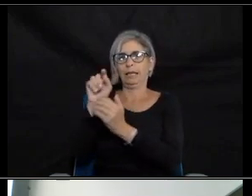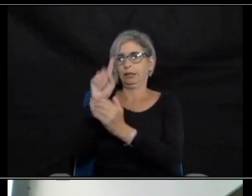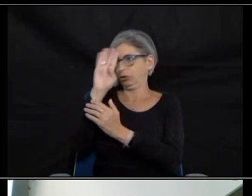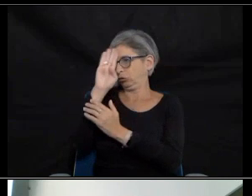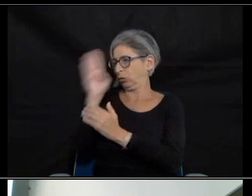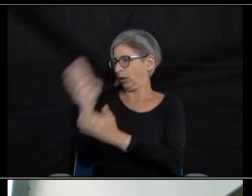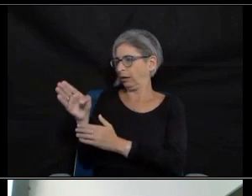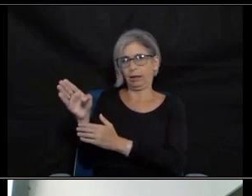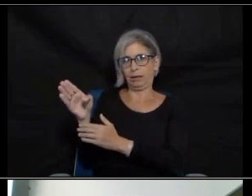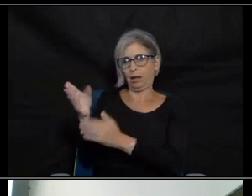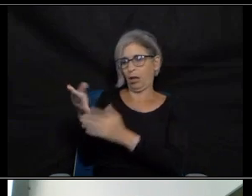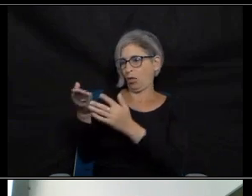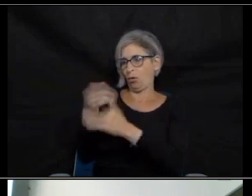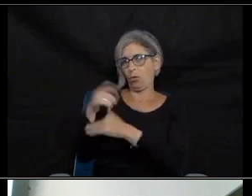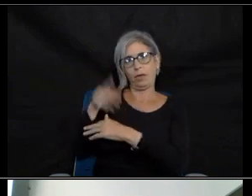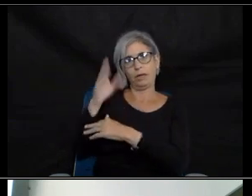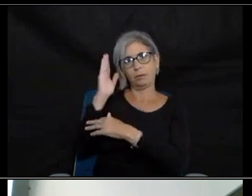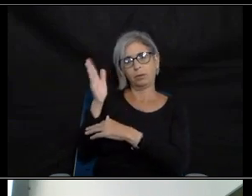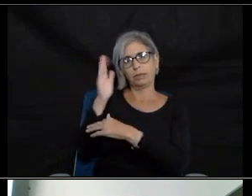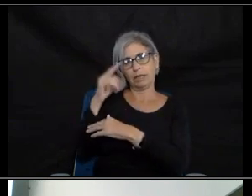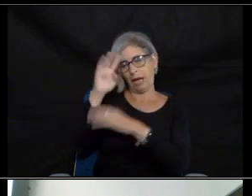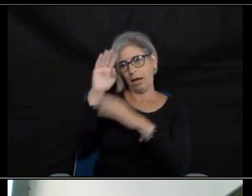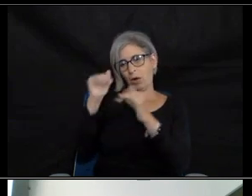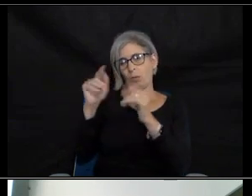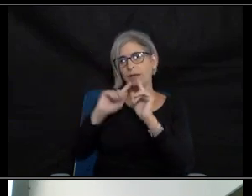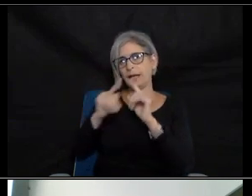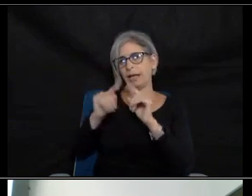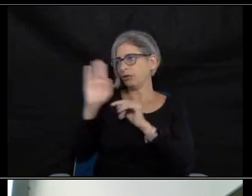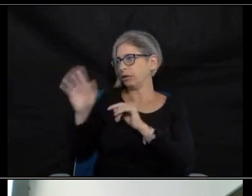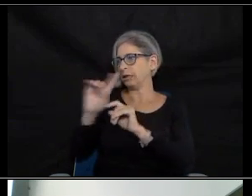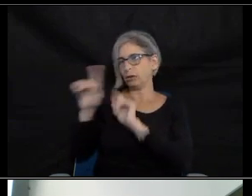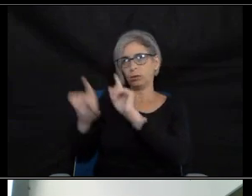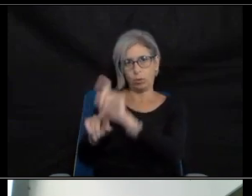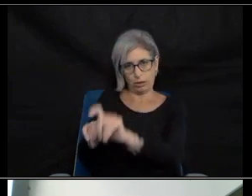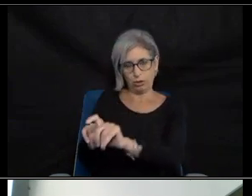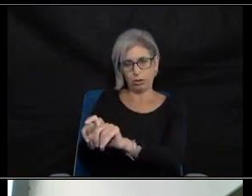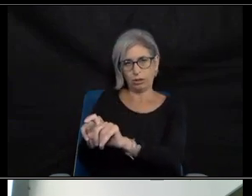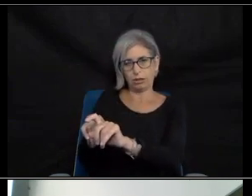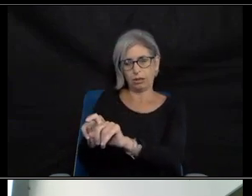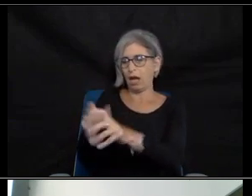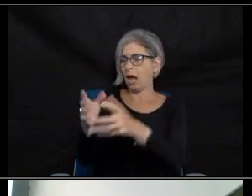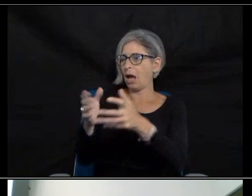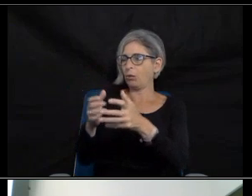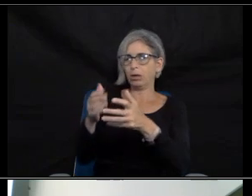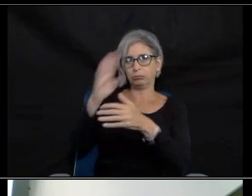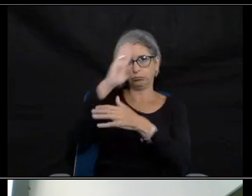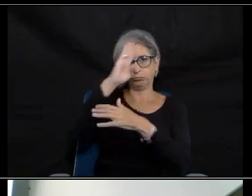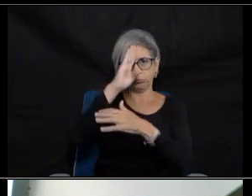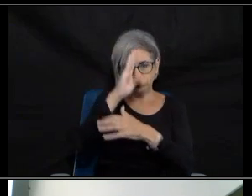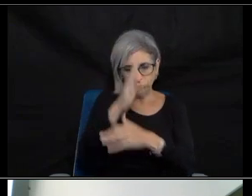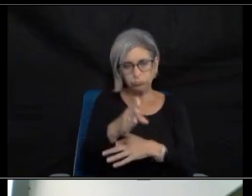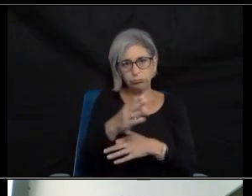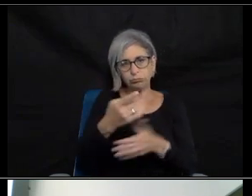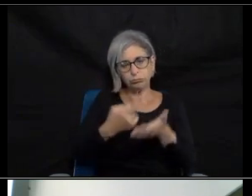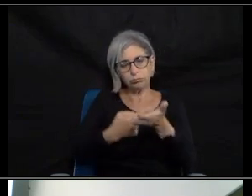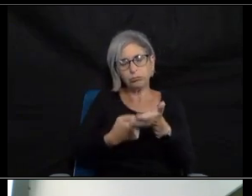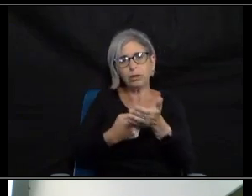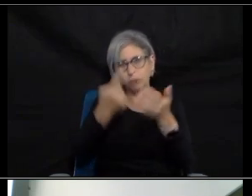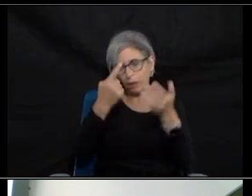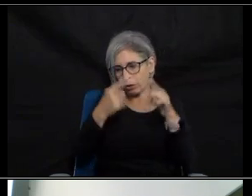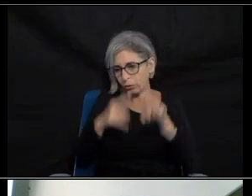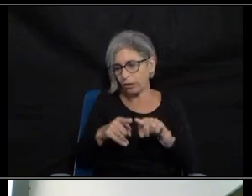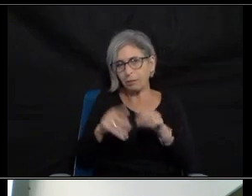think, through this presentation, I hope we answer a lot of his questions. I want to speak directly to, our